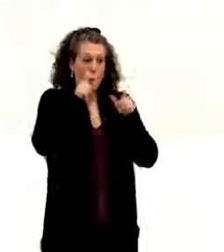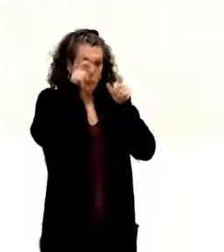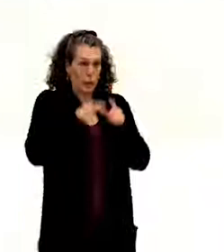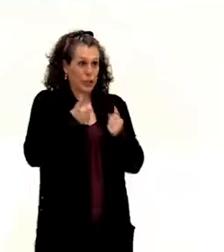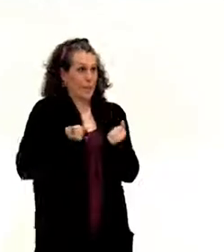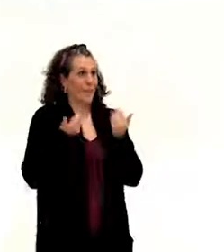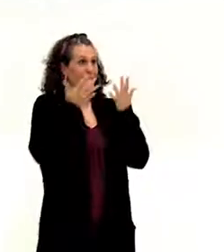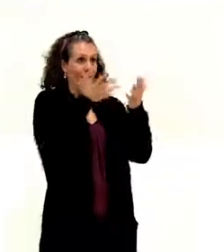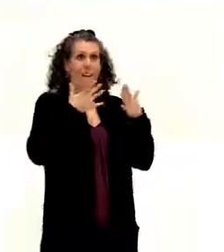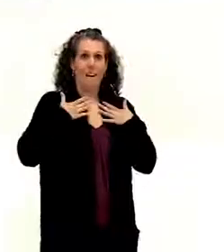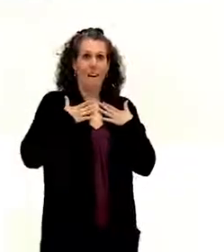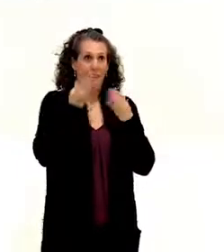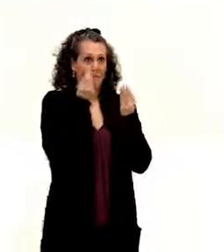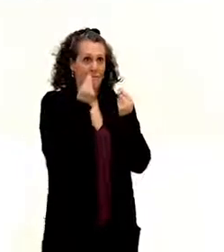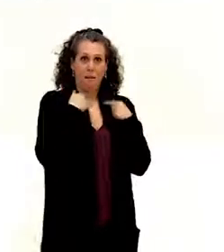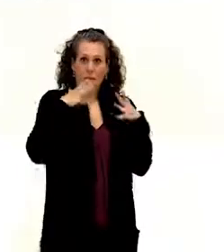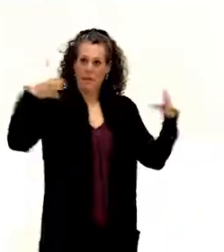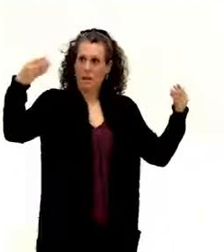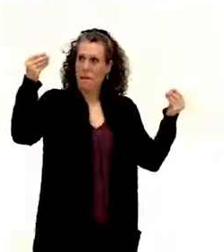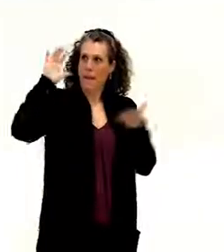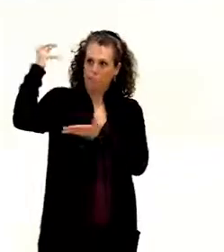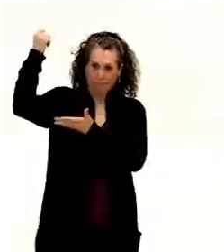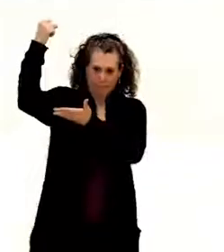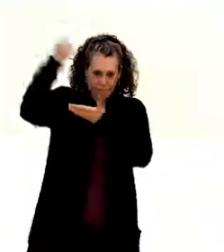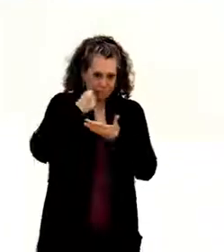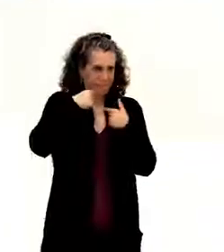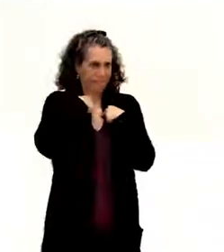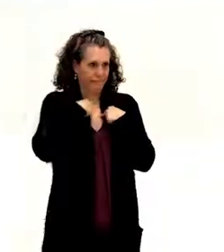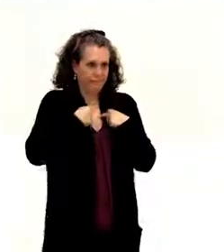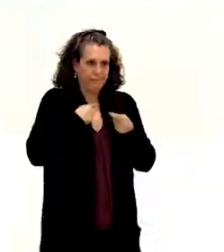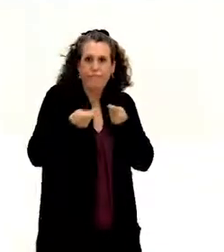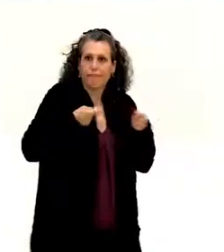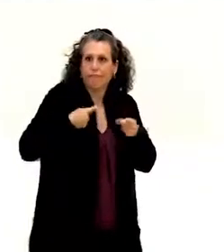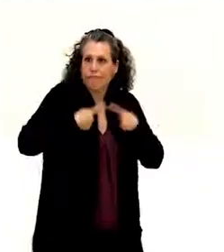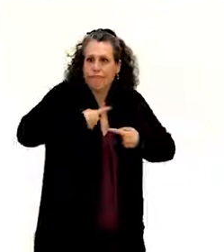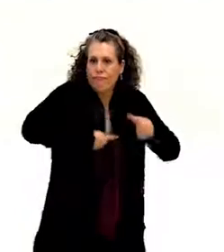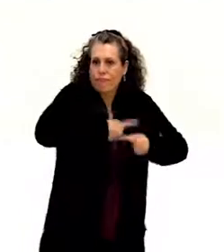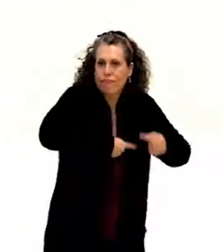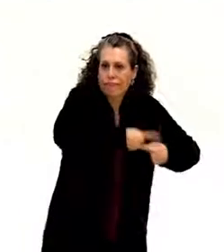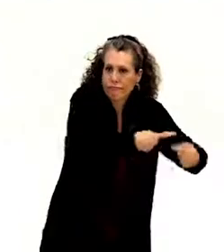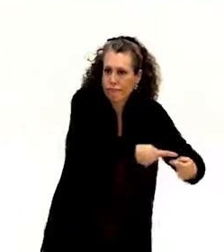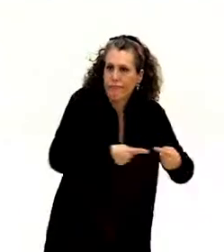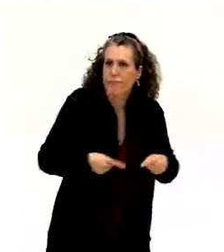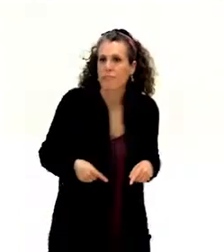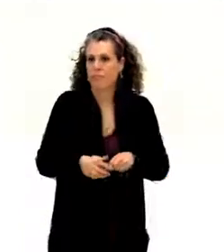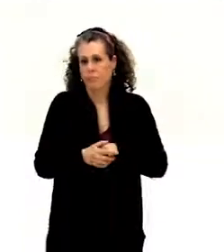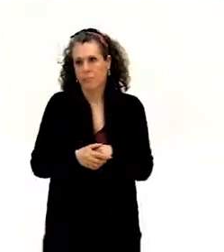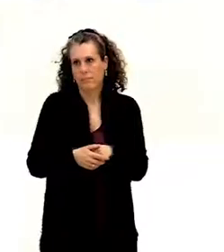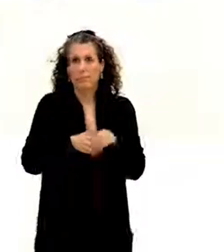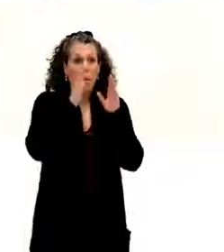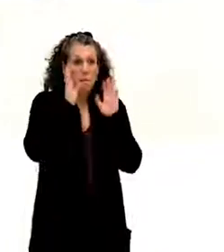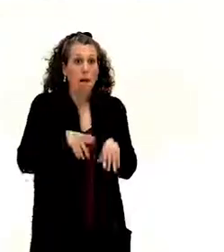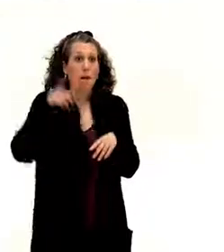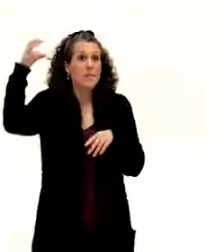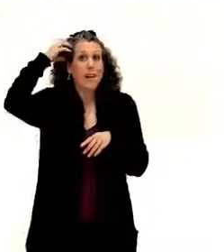Is the operator who break even? will require huge subsidy on